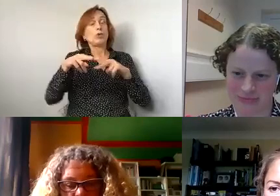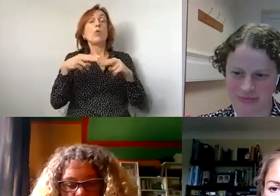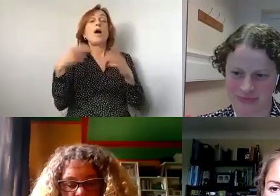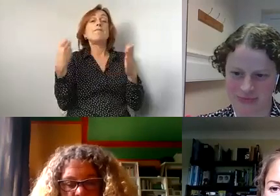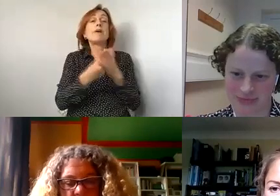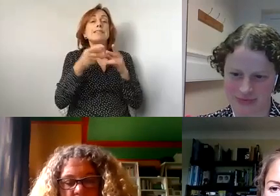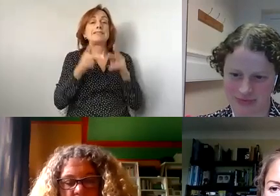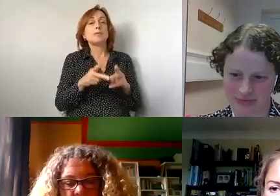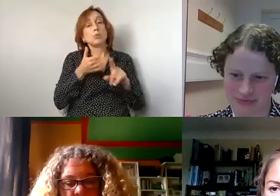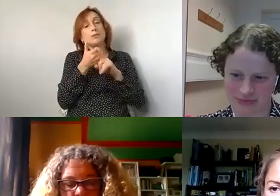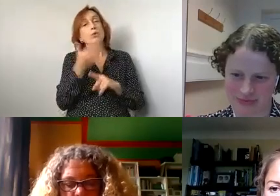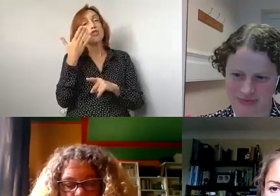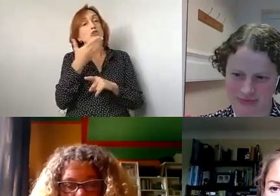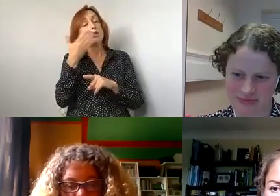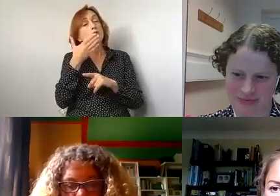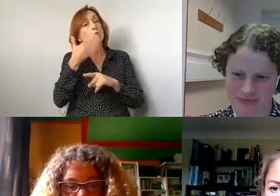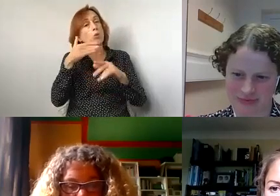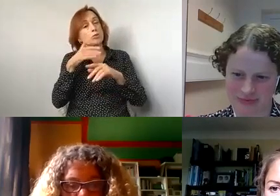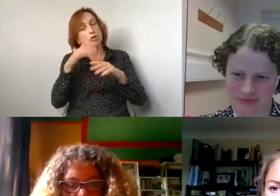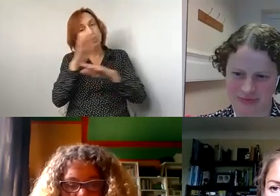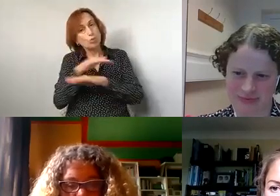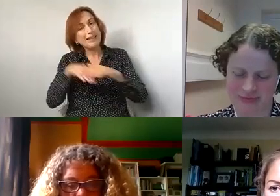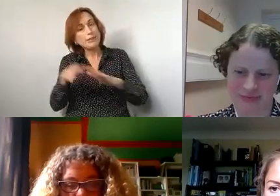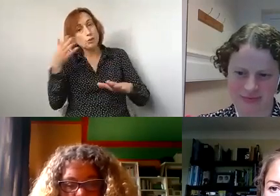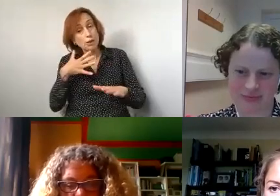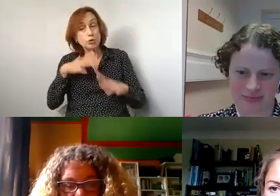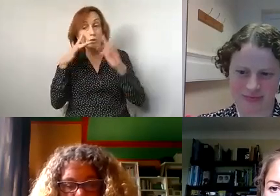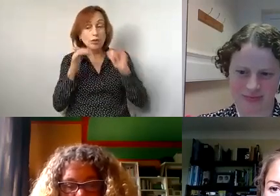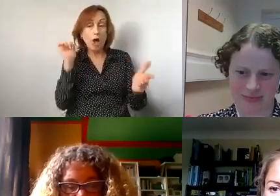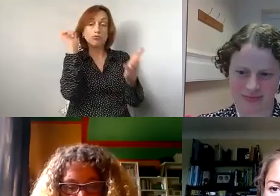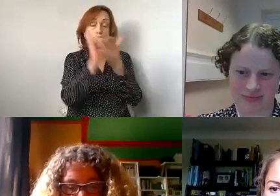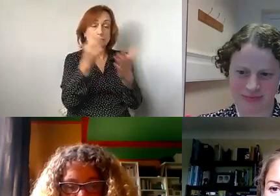school, ensure that the right funding is there and the right